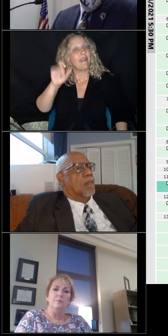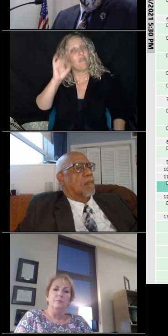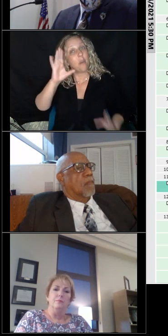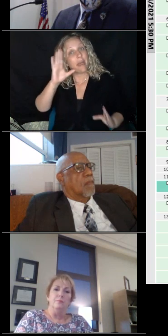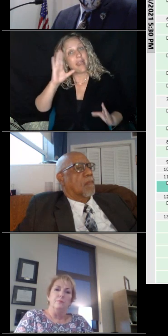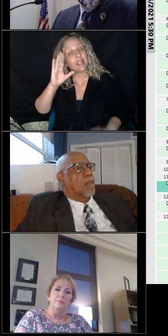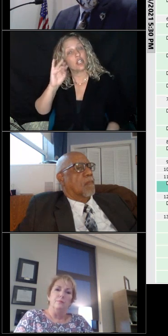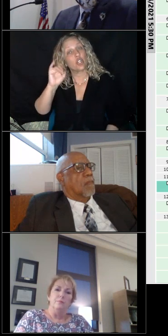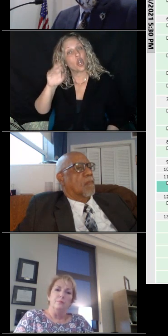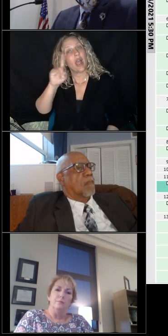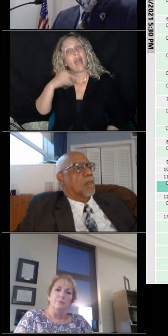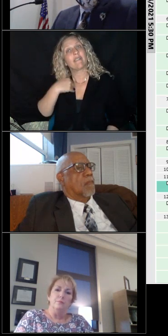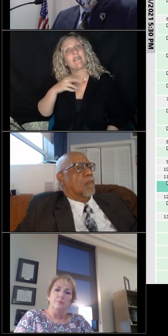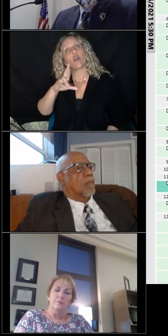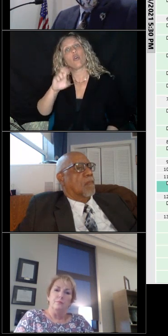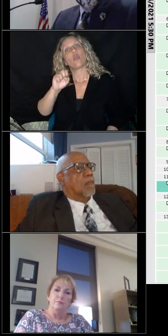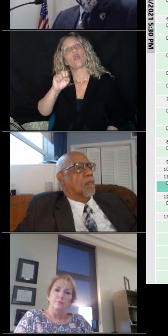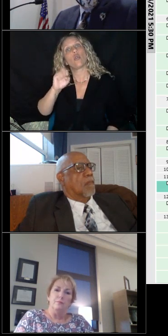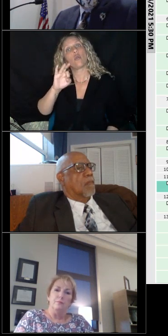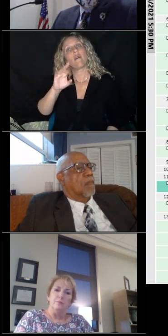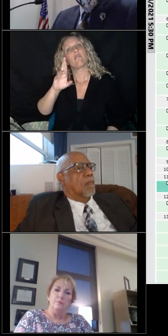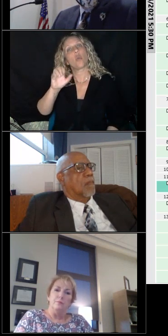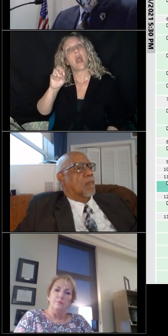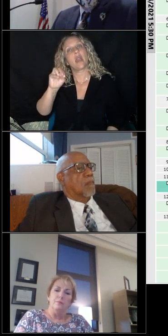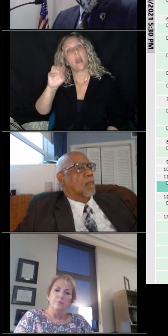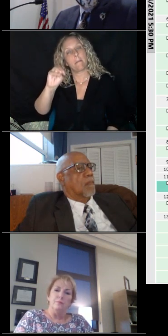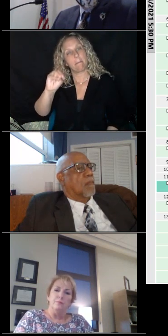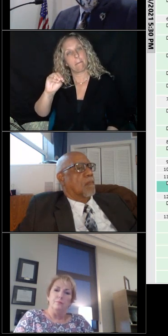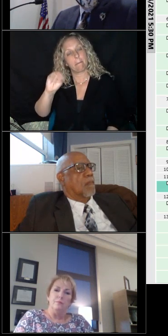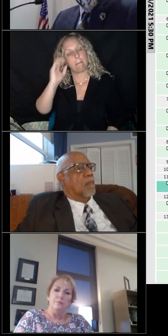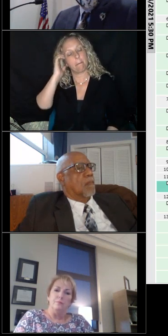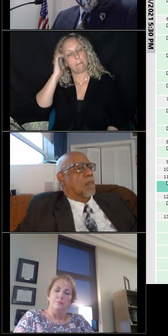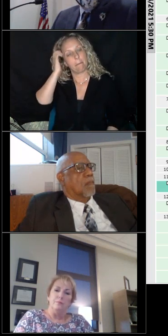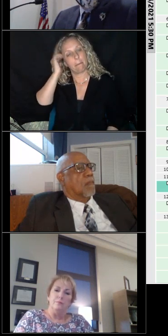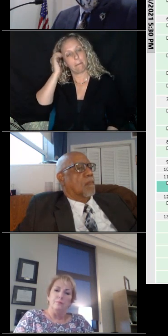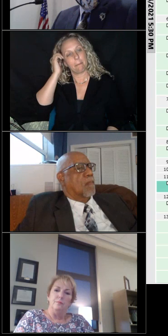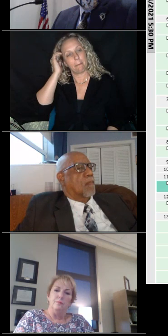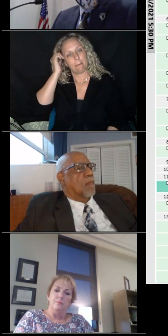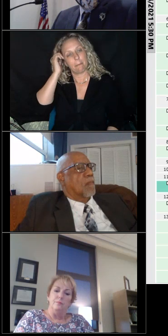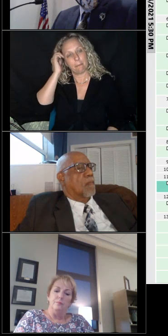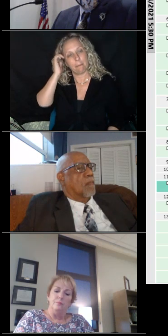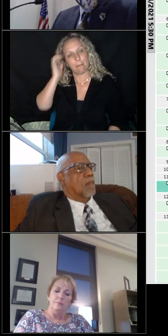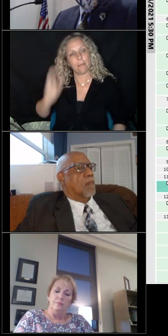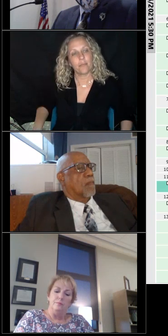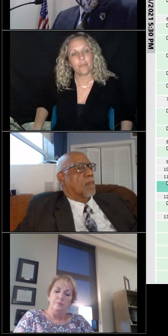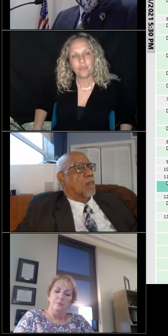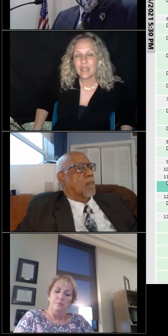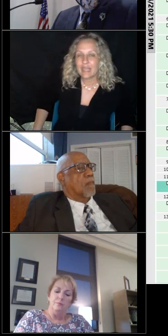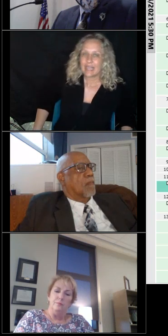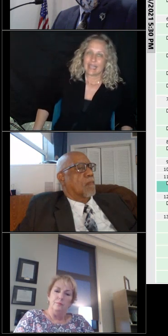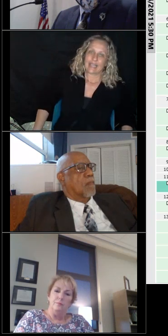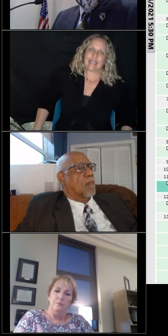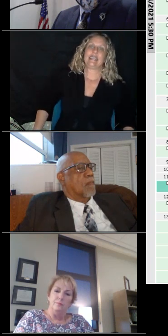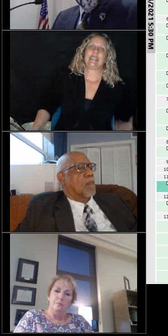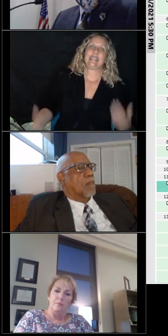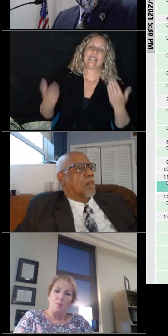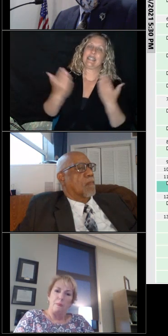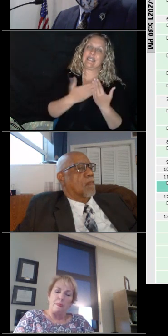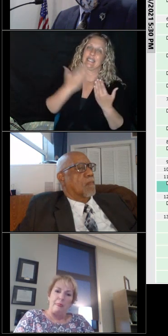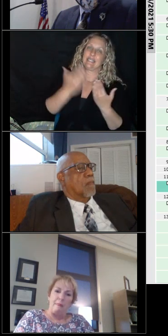referendum. Right. So it's easier. It's easier to marry the two provisions of the code